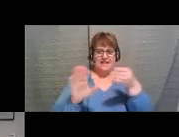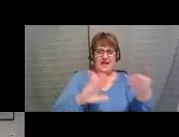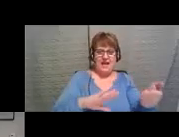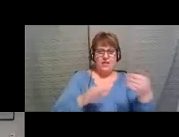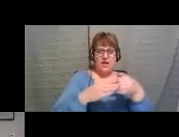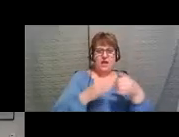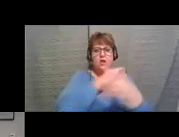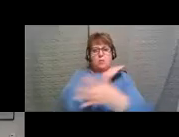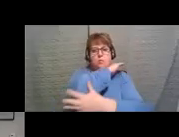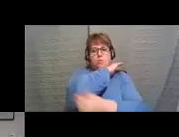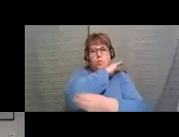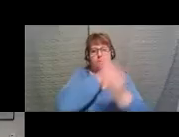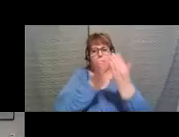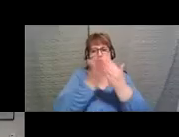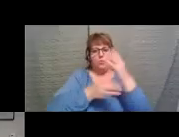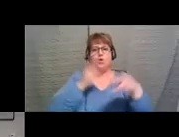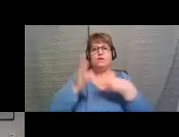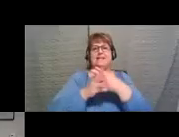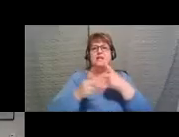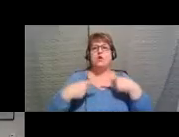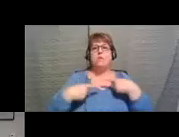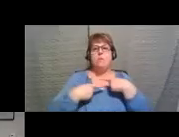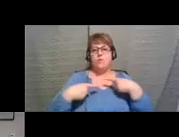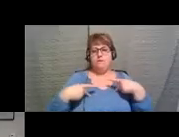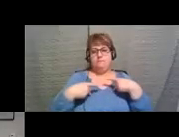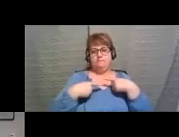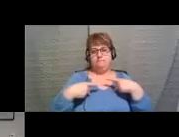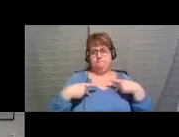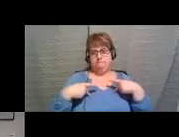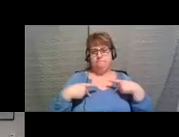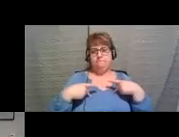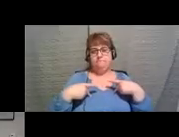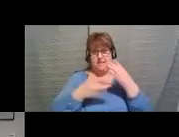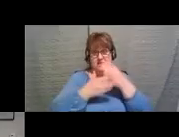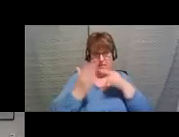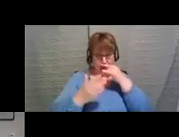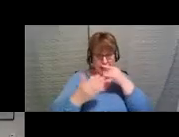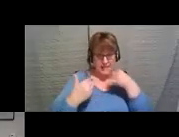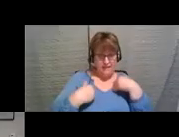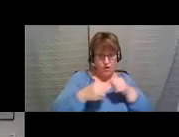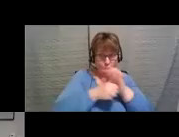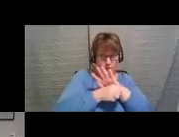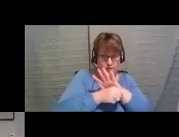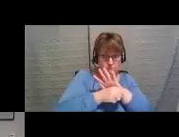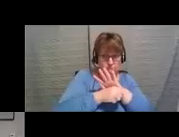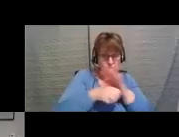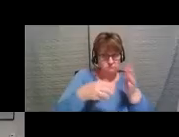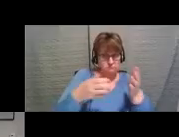in the low-income world? It's pneumonia. Now, could some of these children have COVID?